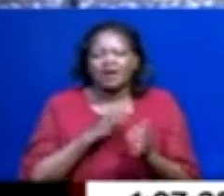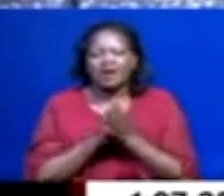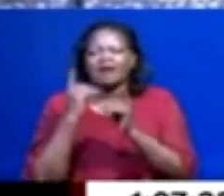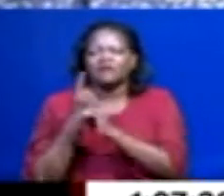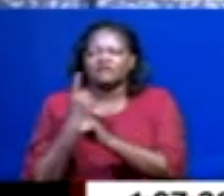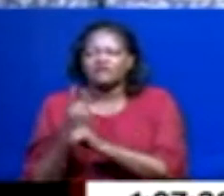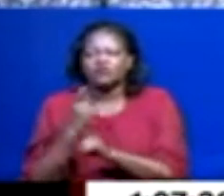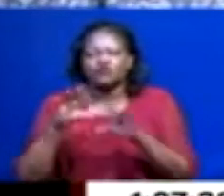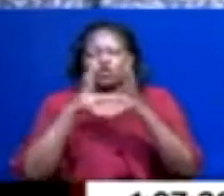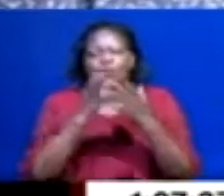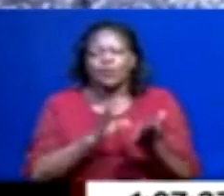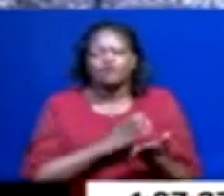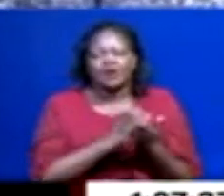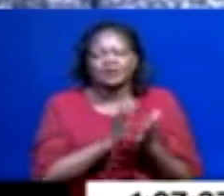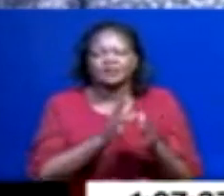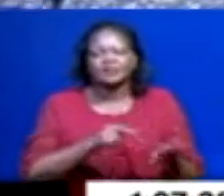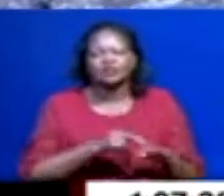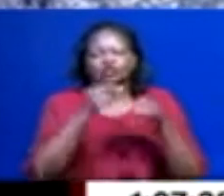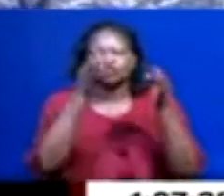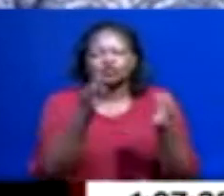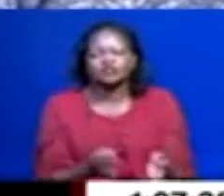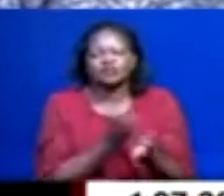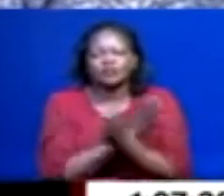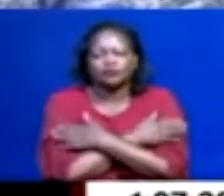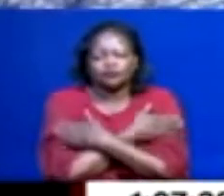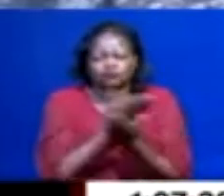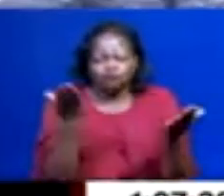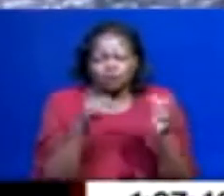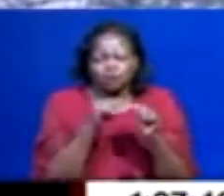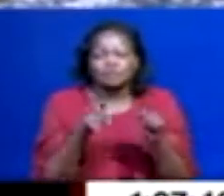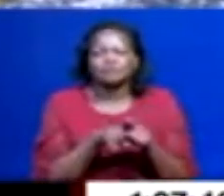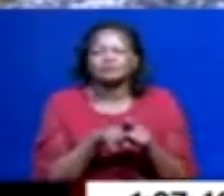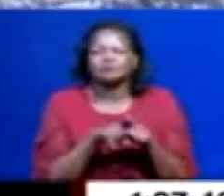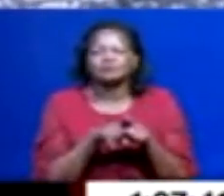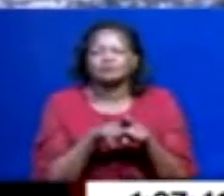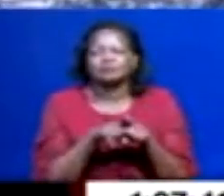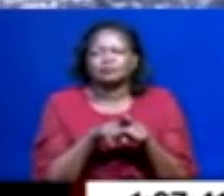various Global Fund and National Treasury colleagues on the same.